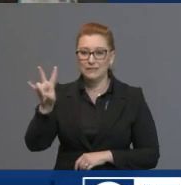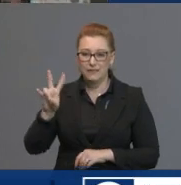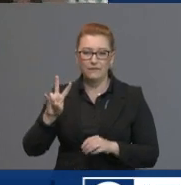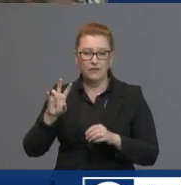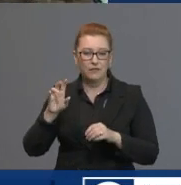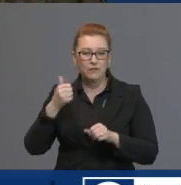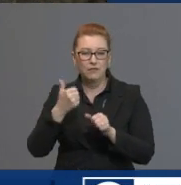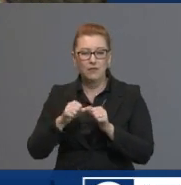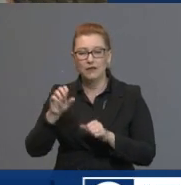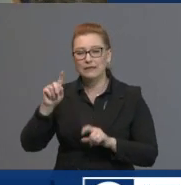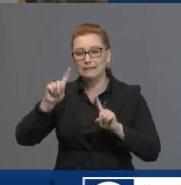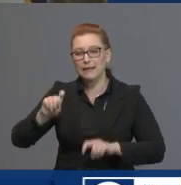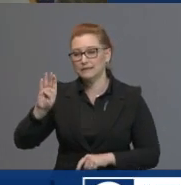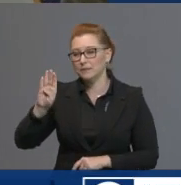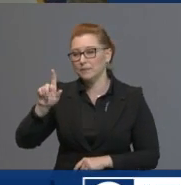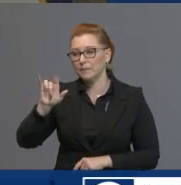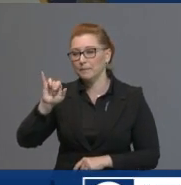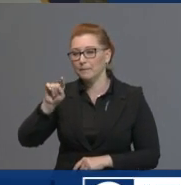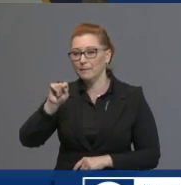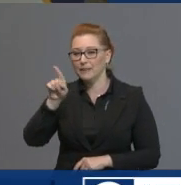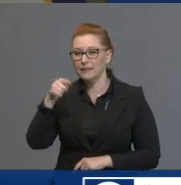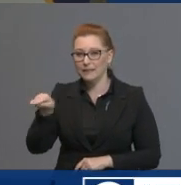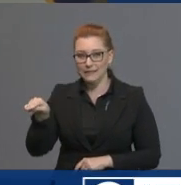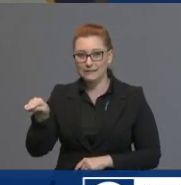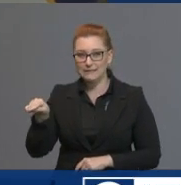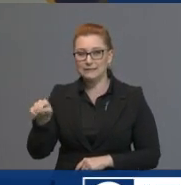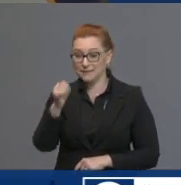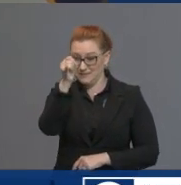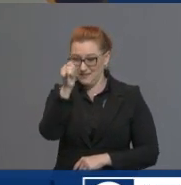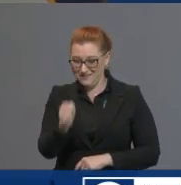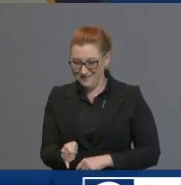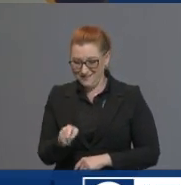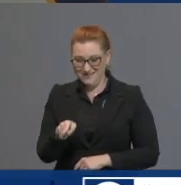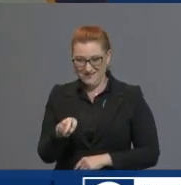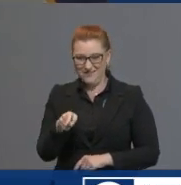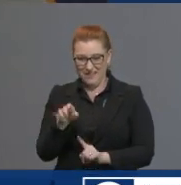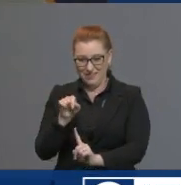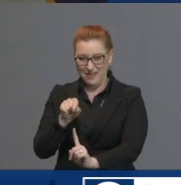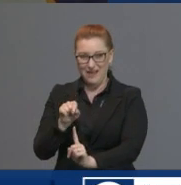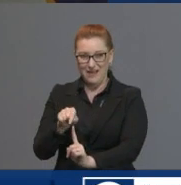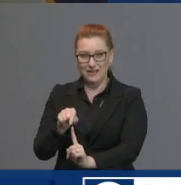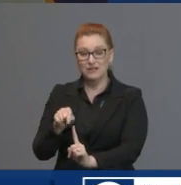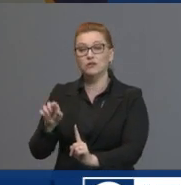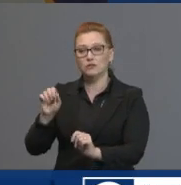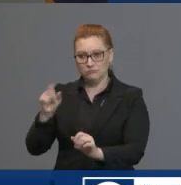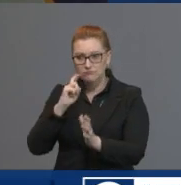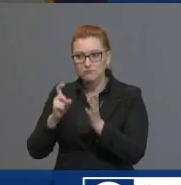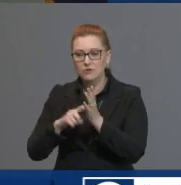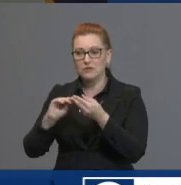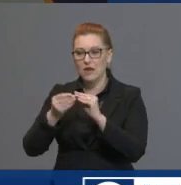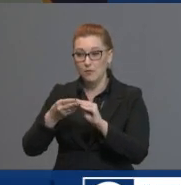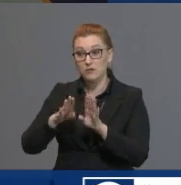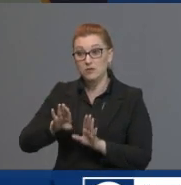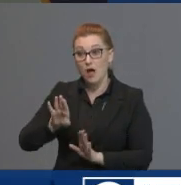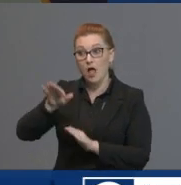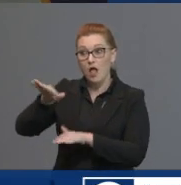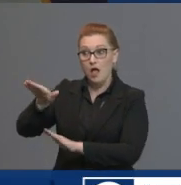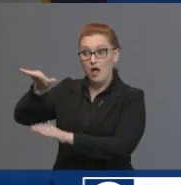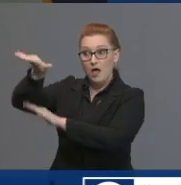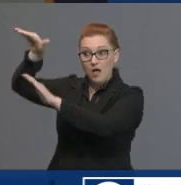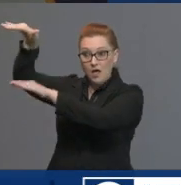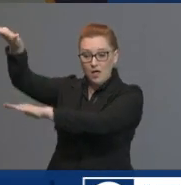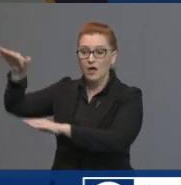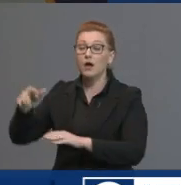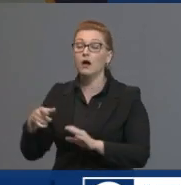the vertical or y-axis line. You can see the surge in testing since then. This